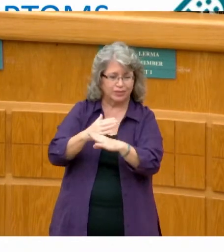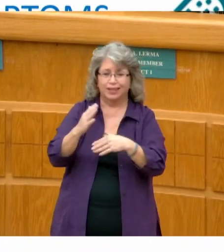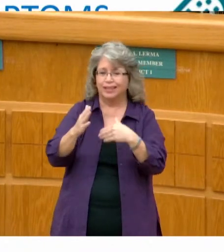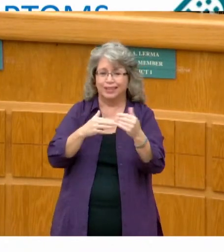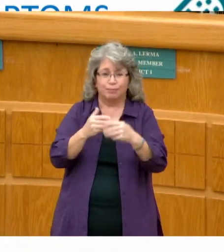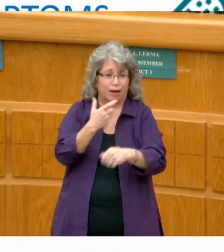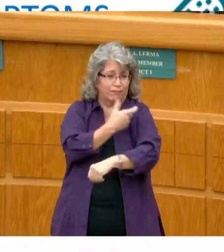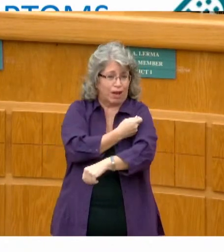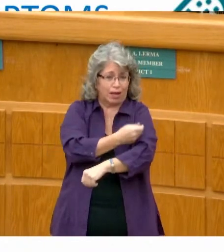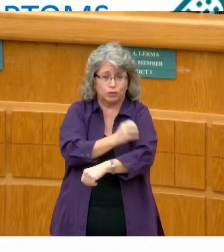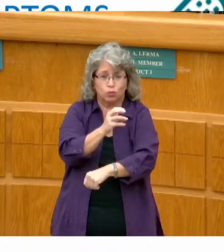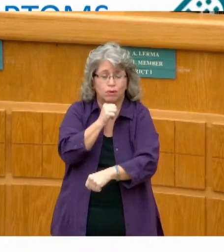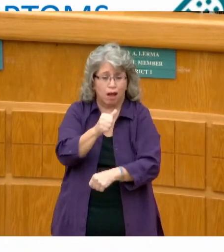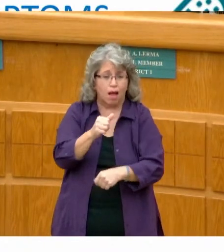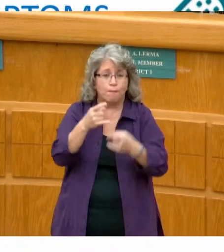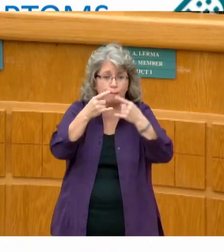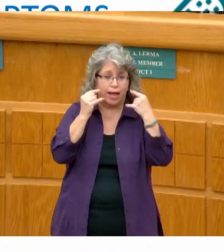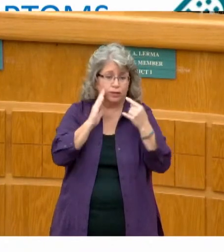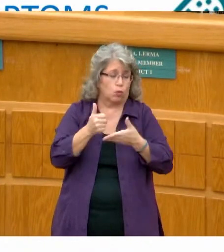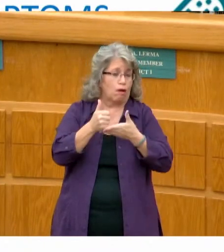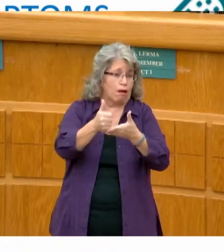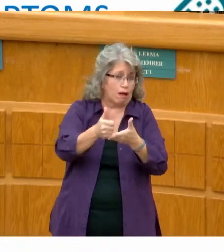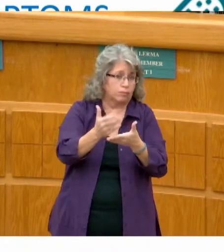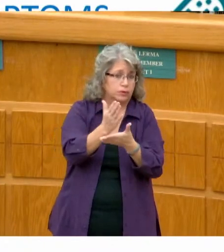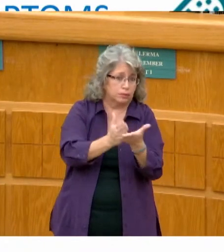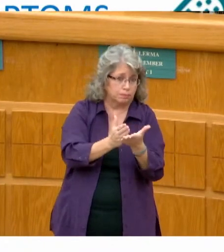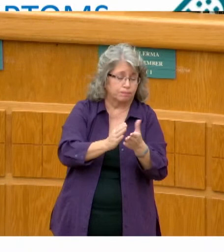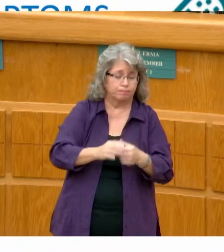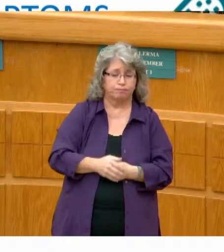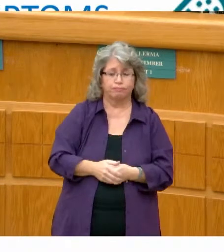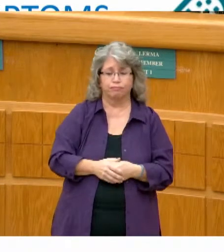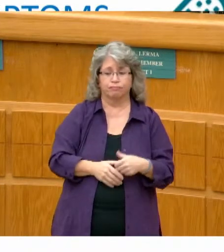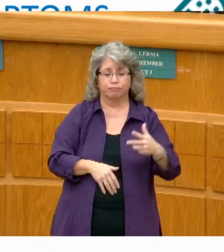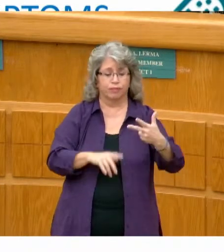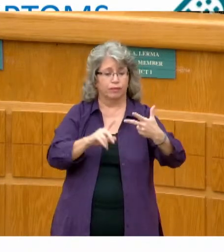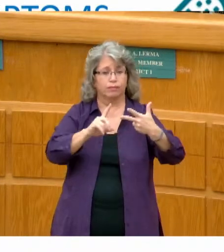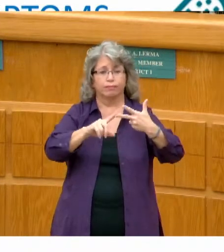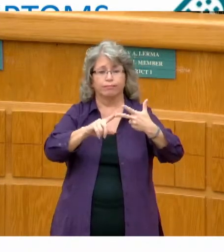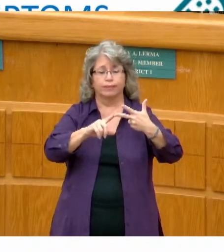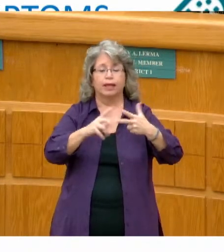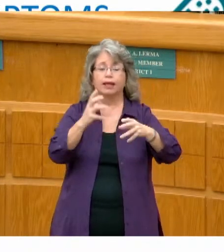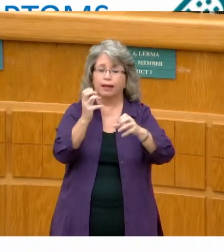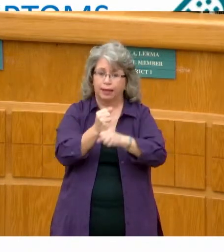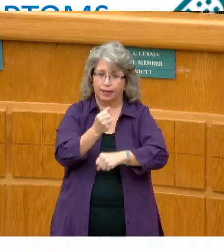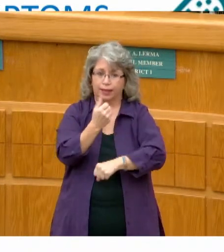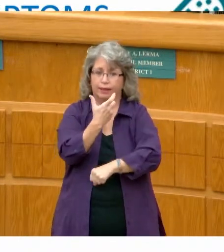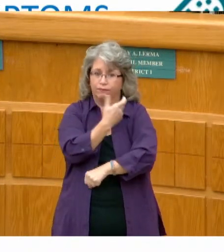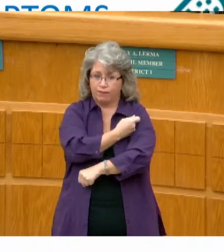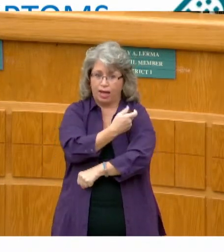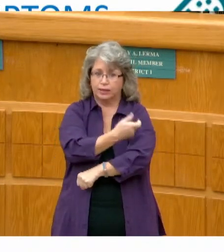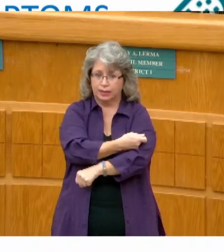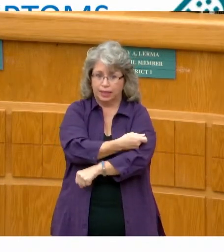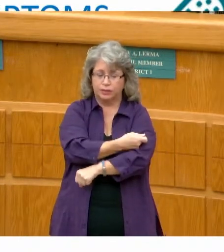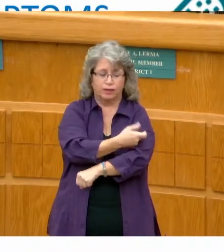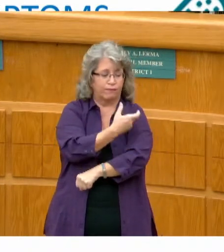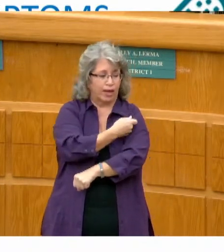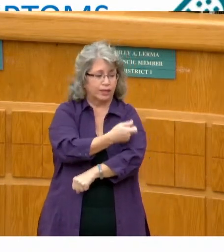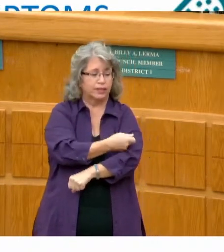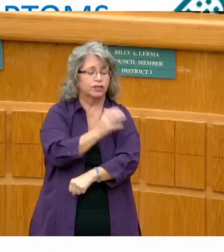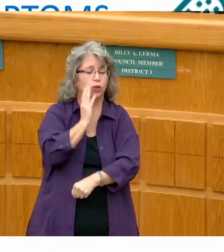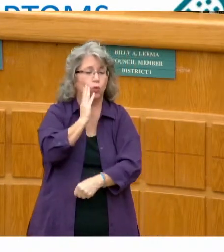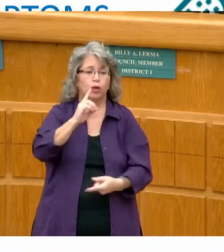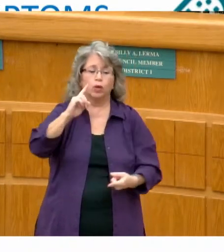not. 3, get vaccinated. Vaccination reduces the chances that you have really negative consequences